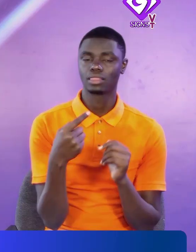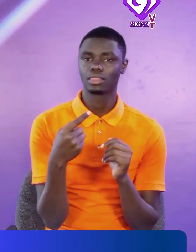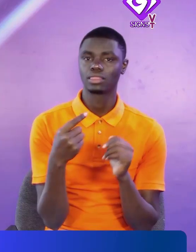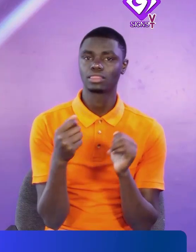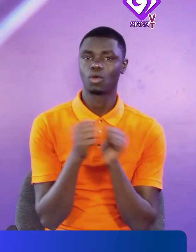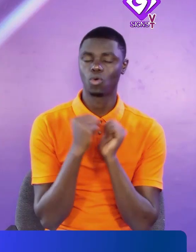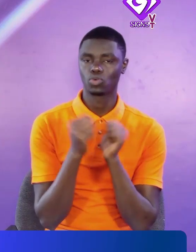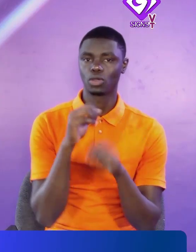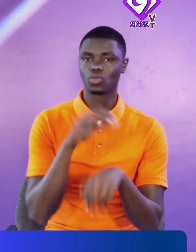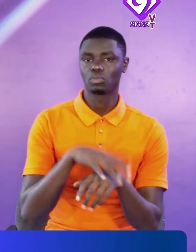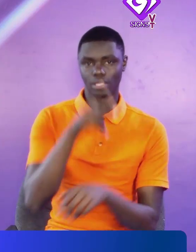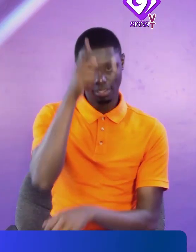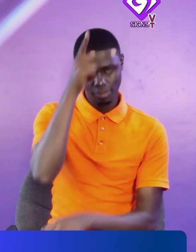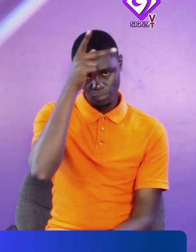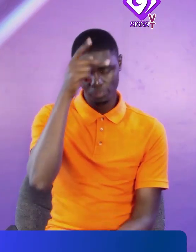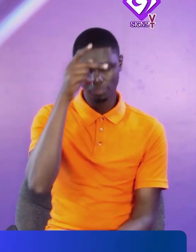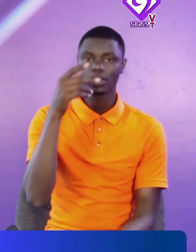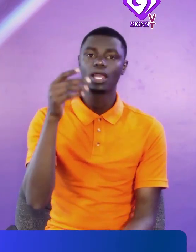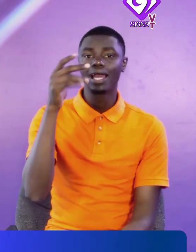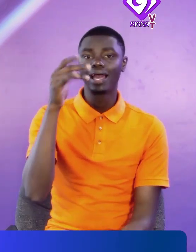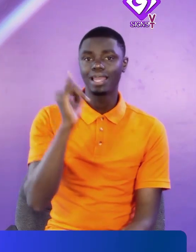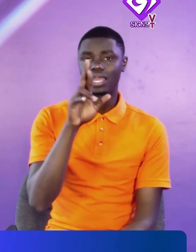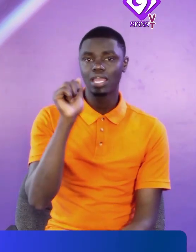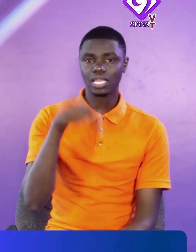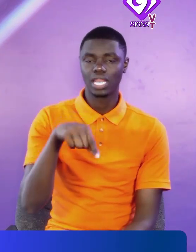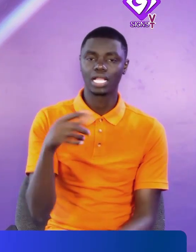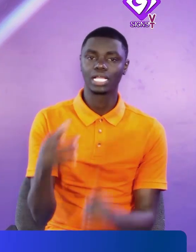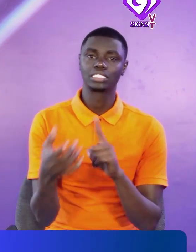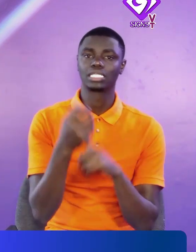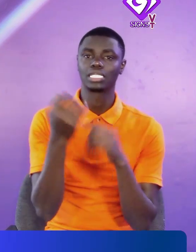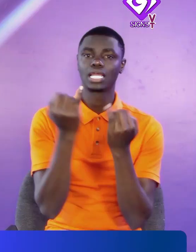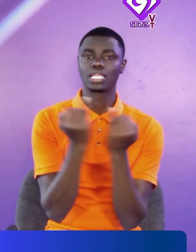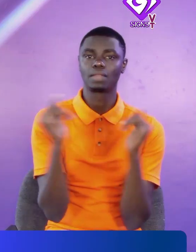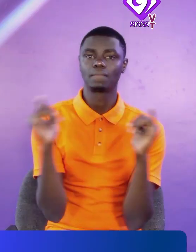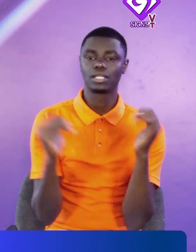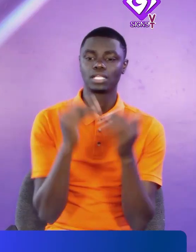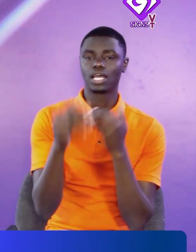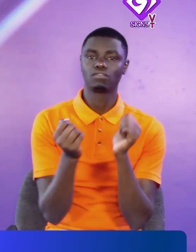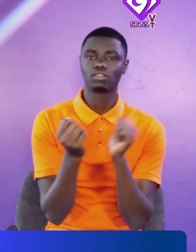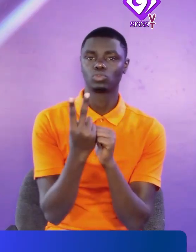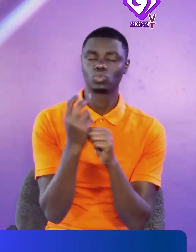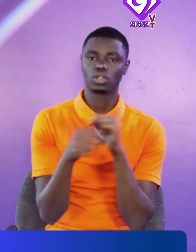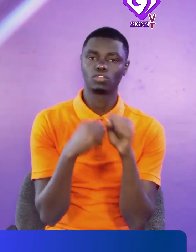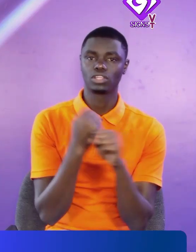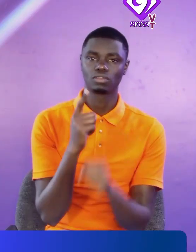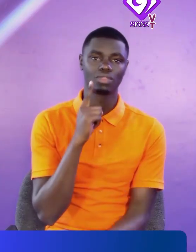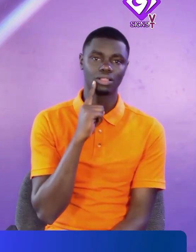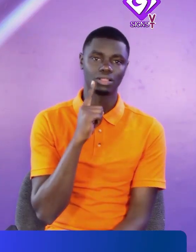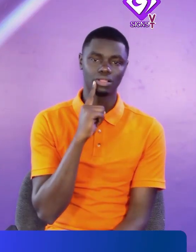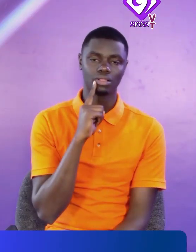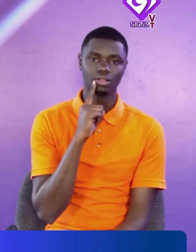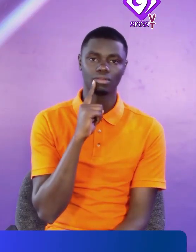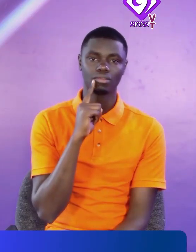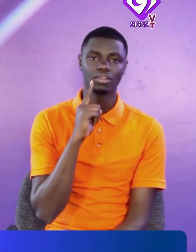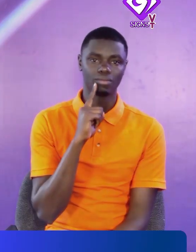knowledge that the fact that Iraq gained independence after 12 years of British rule and centuries